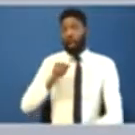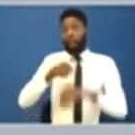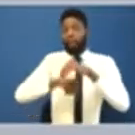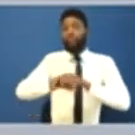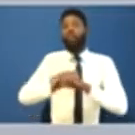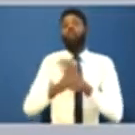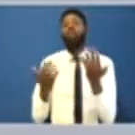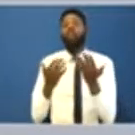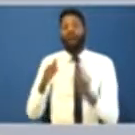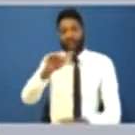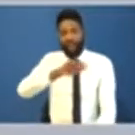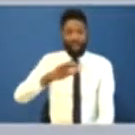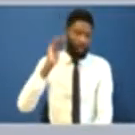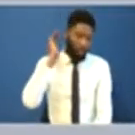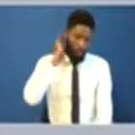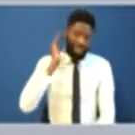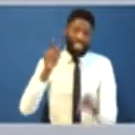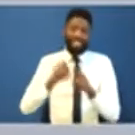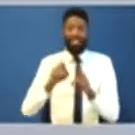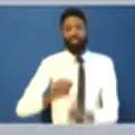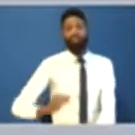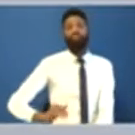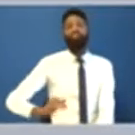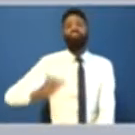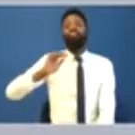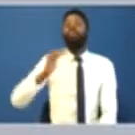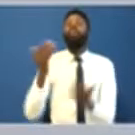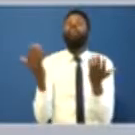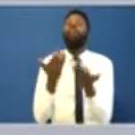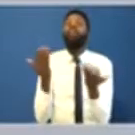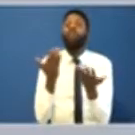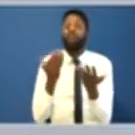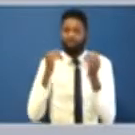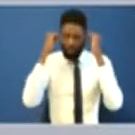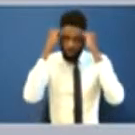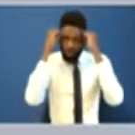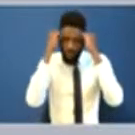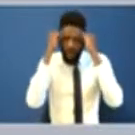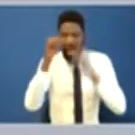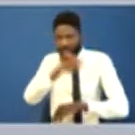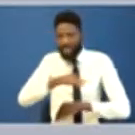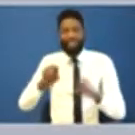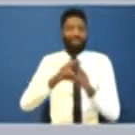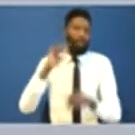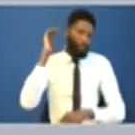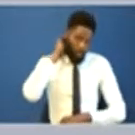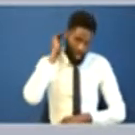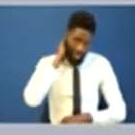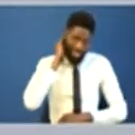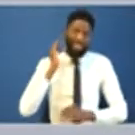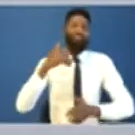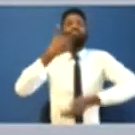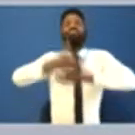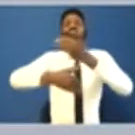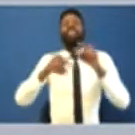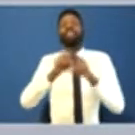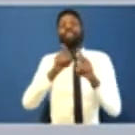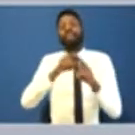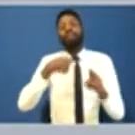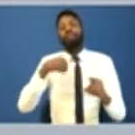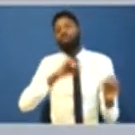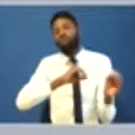muranga and grew up i went to school to moranga murray girls and later went to school in senior chief